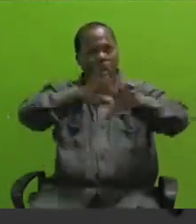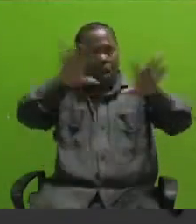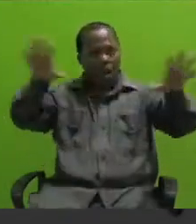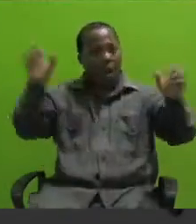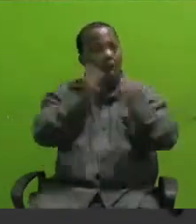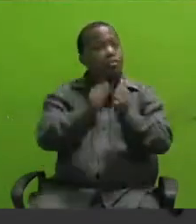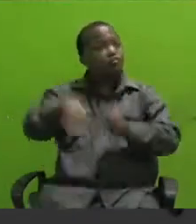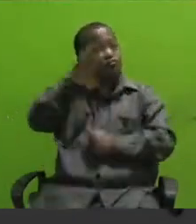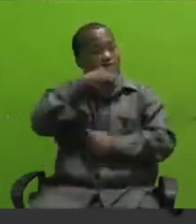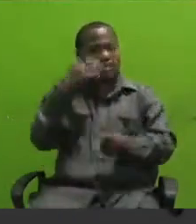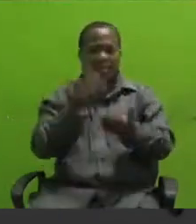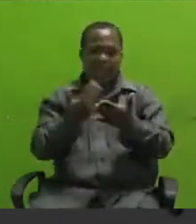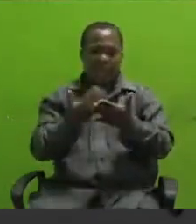speed.